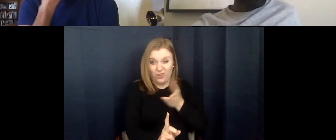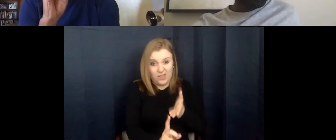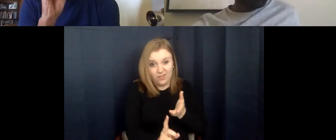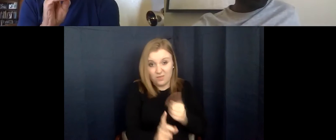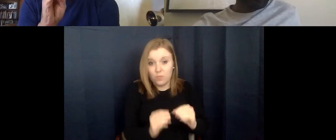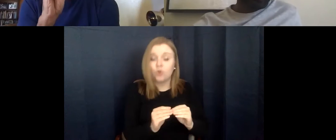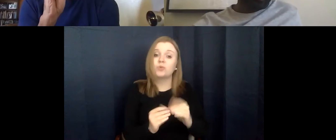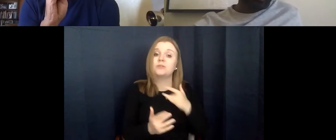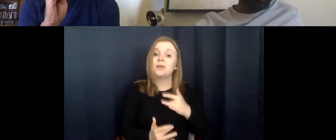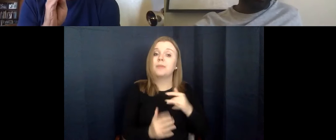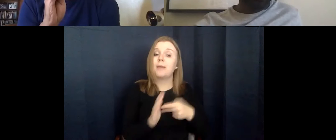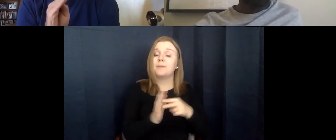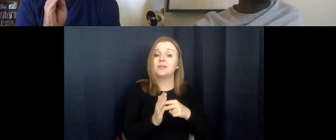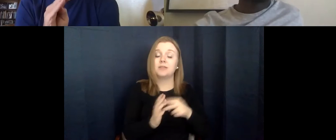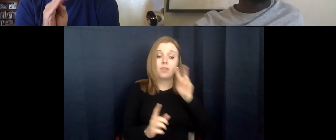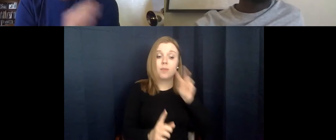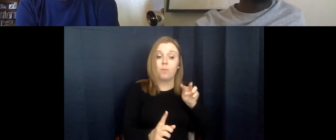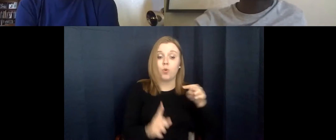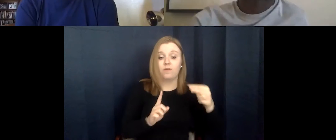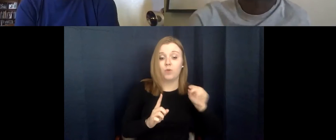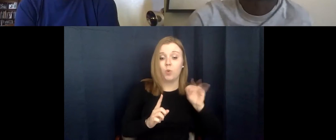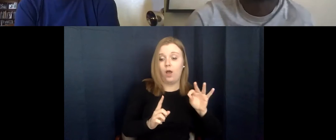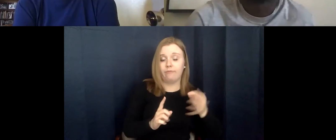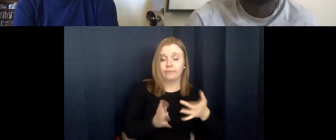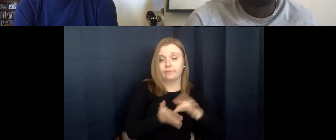the point of view of a middle-aged white guy.